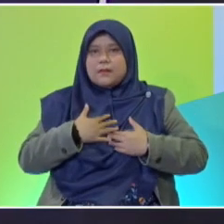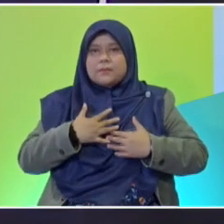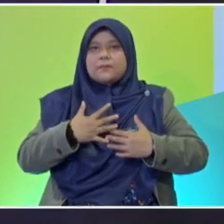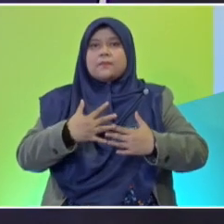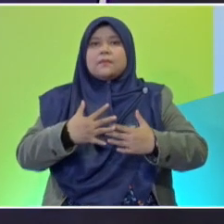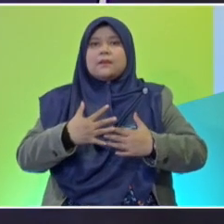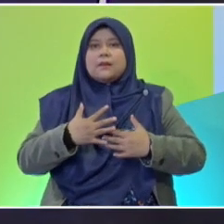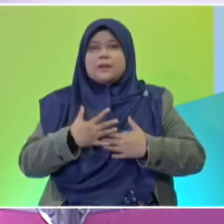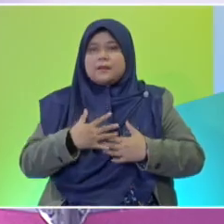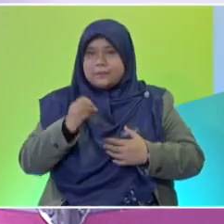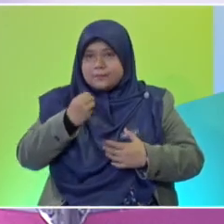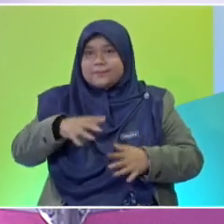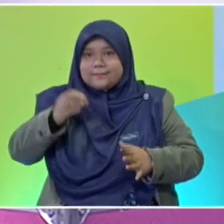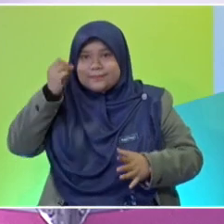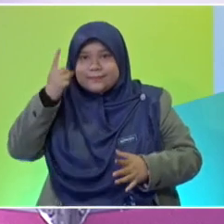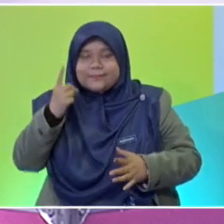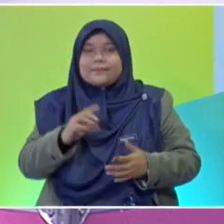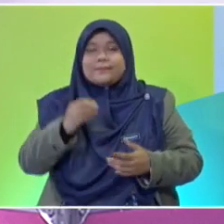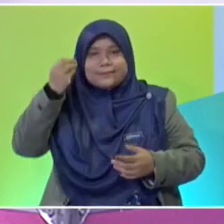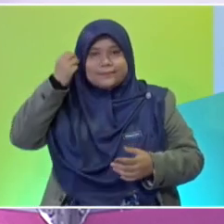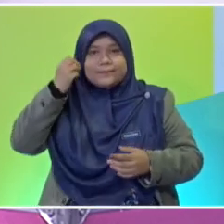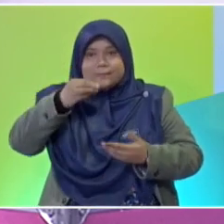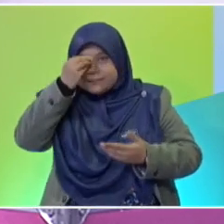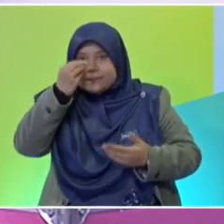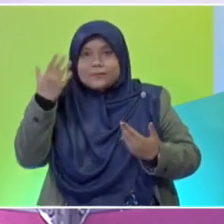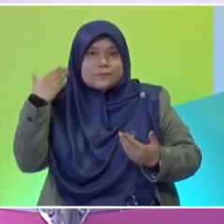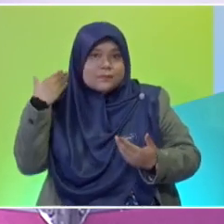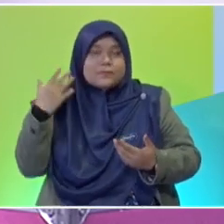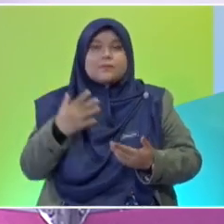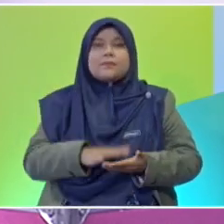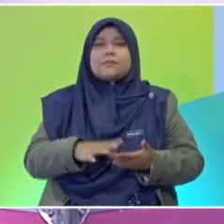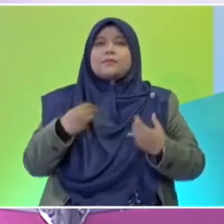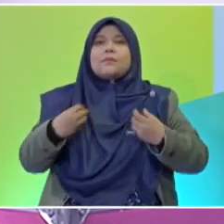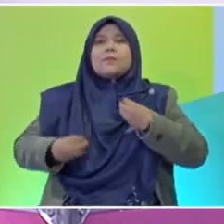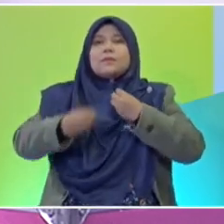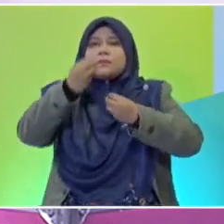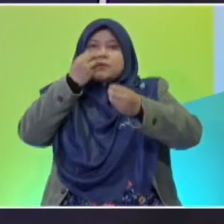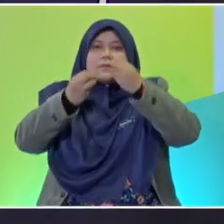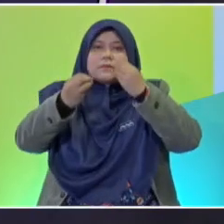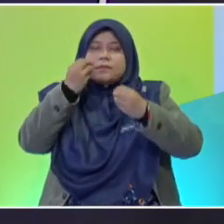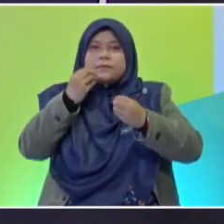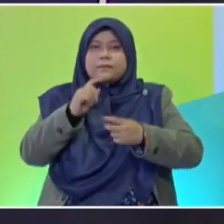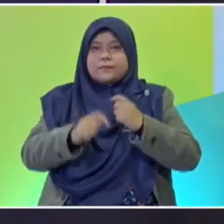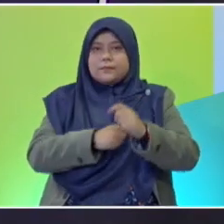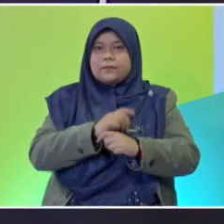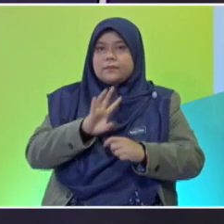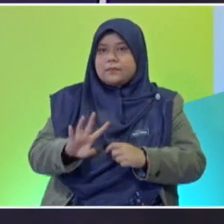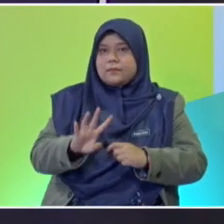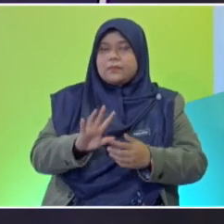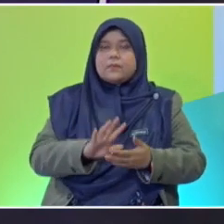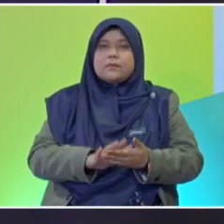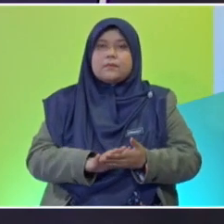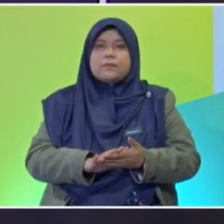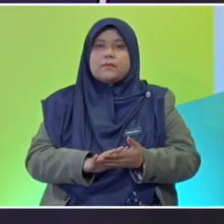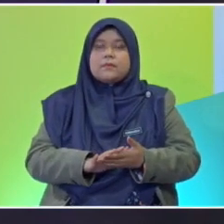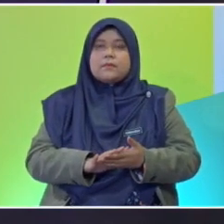remember? To live, teacher. Yeah, to live, because our body needs oxygen. But when we learn in year 4, we notice that